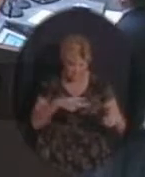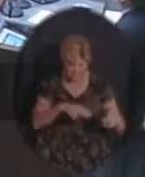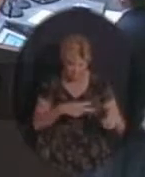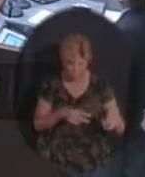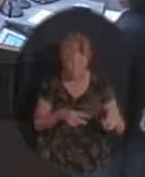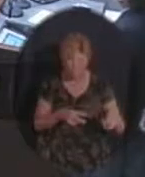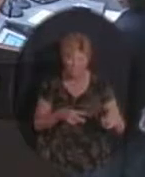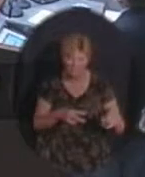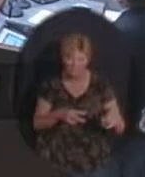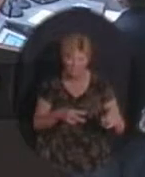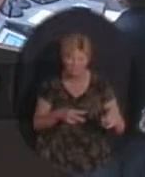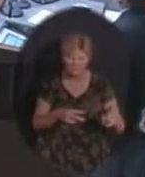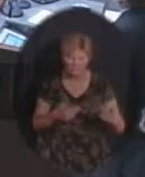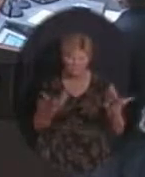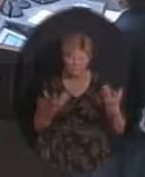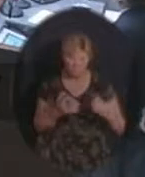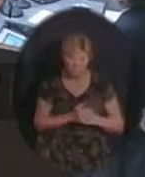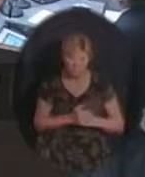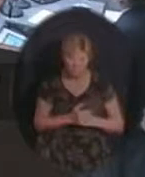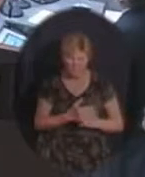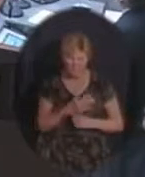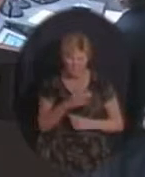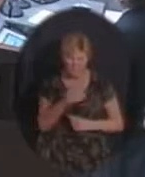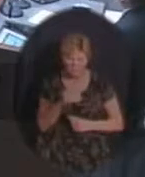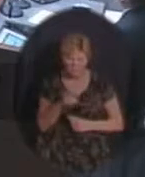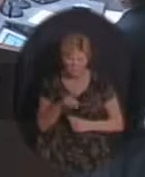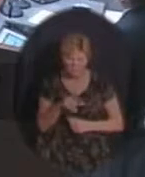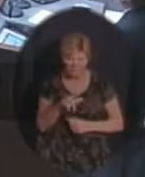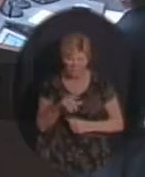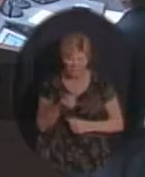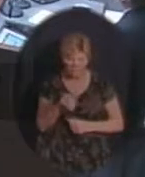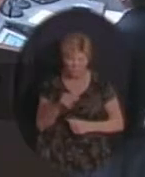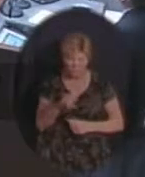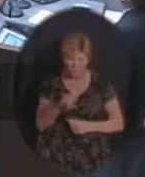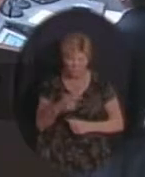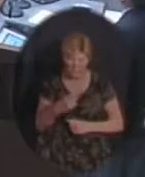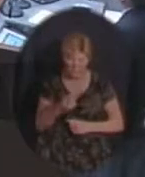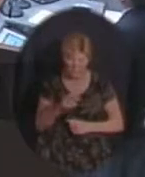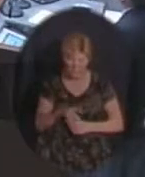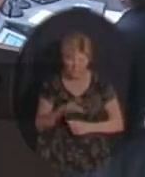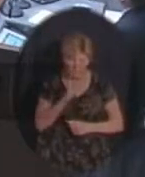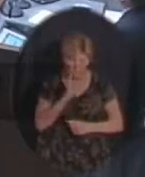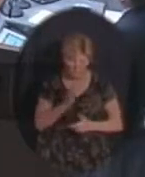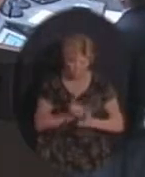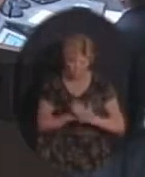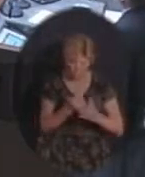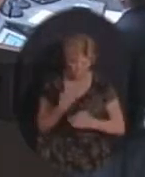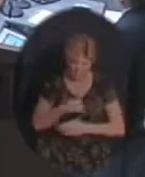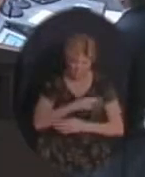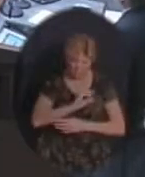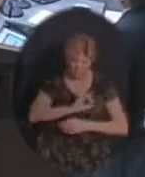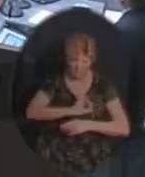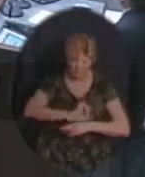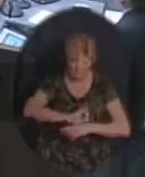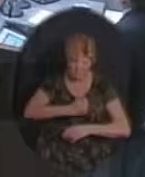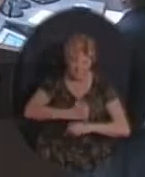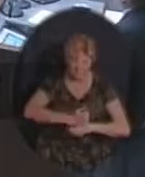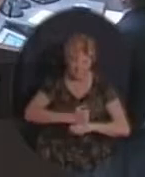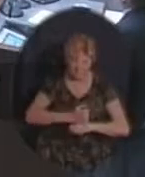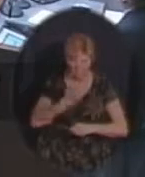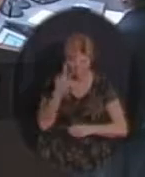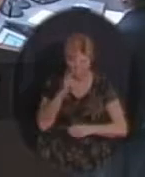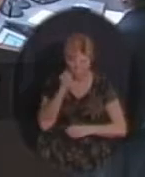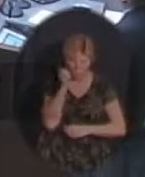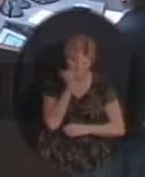the responsibility to be part of that, but also the day-to-day implementation, because it's his staff